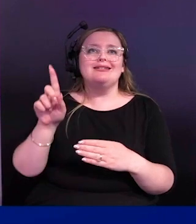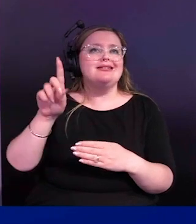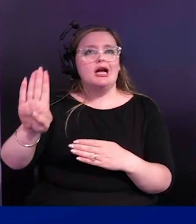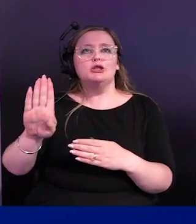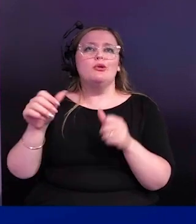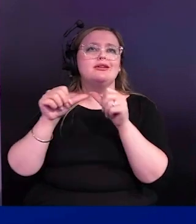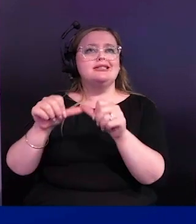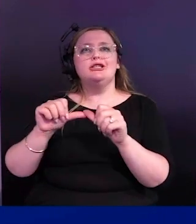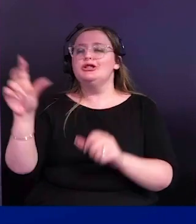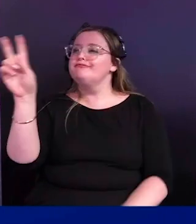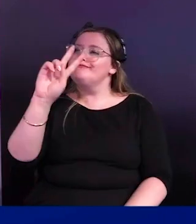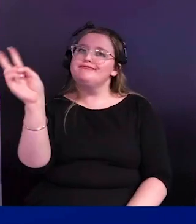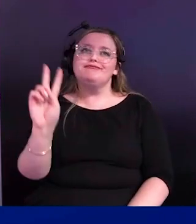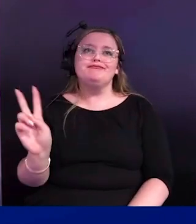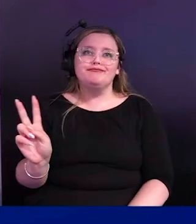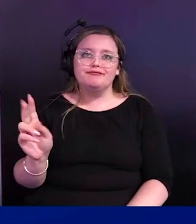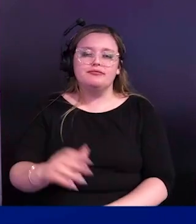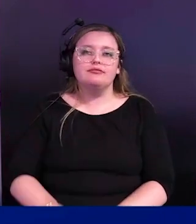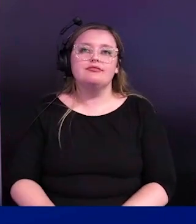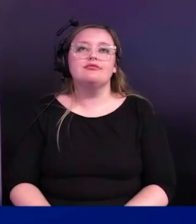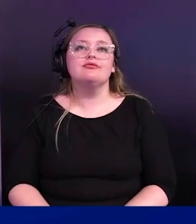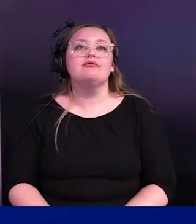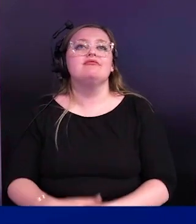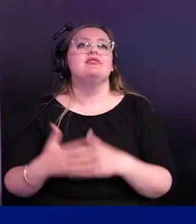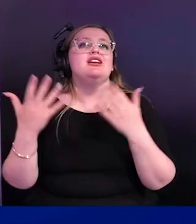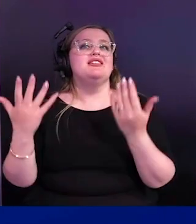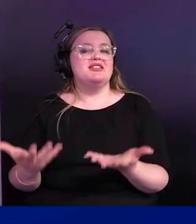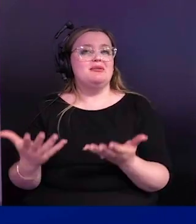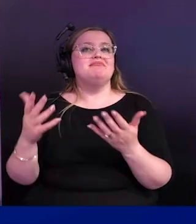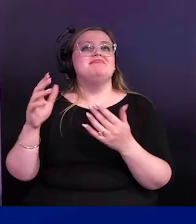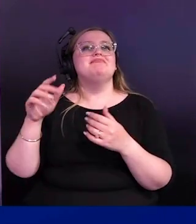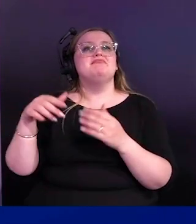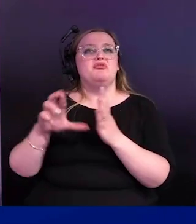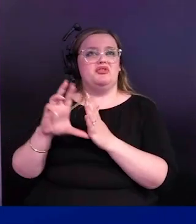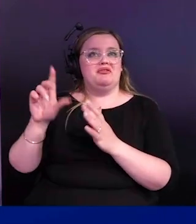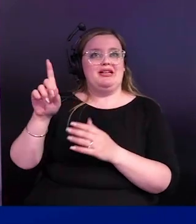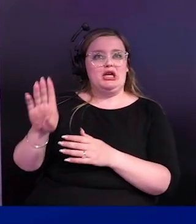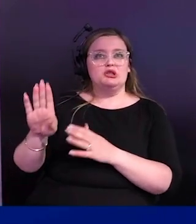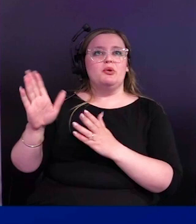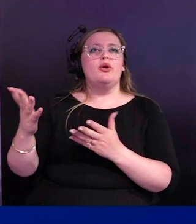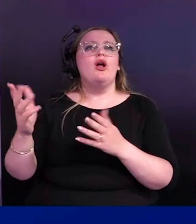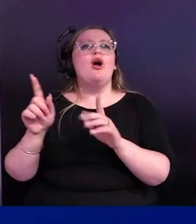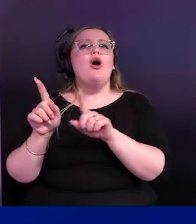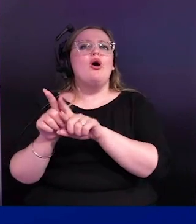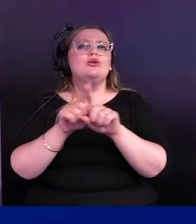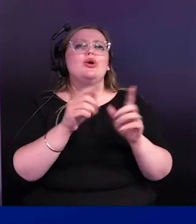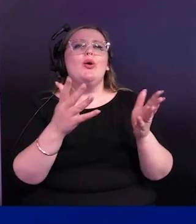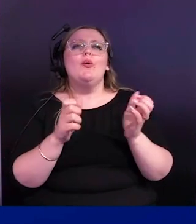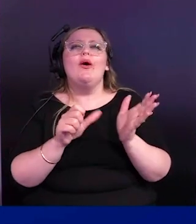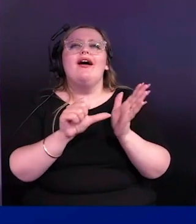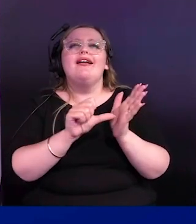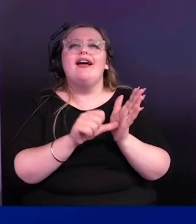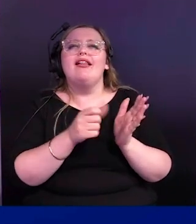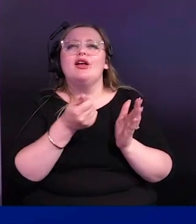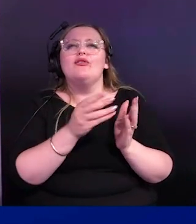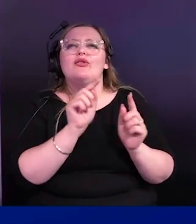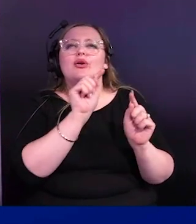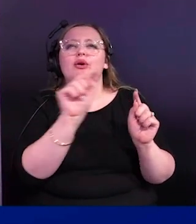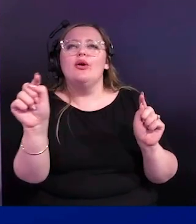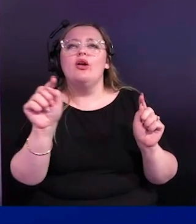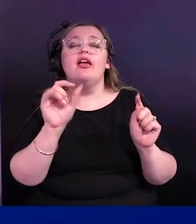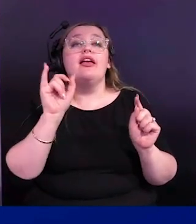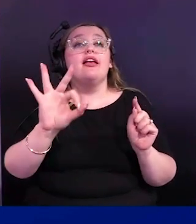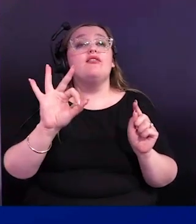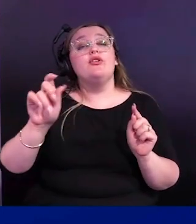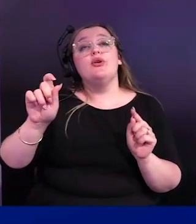off. So the overview dashboard is first. I also want to highlight a couple others. If you've enabled